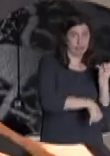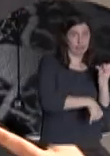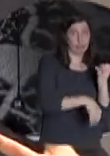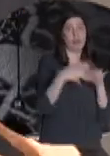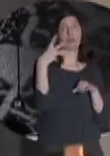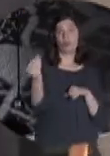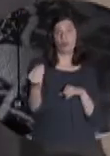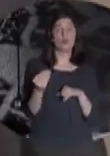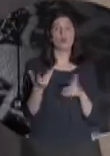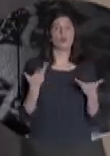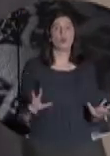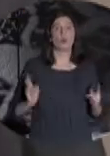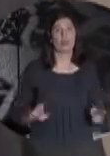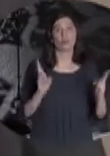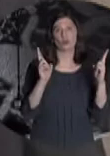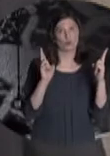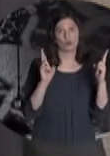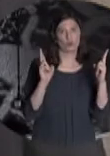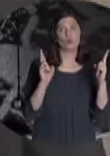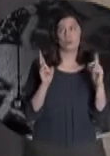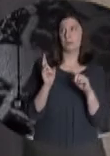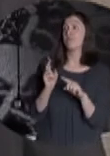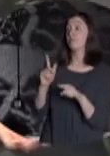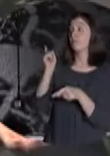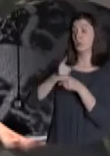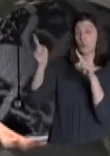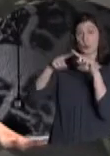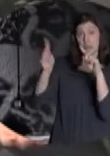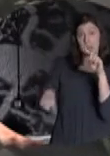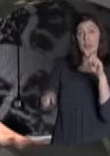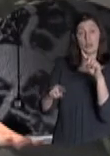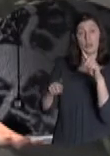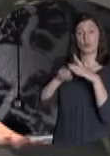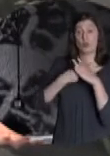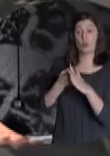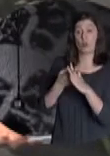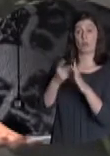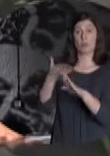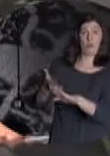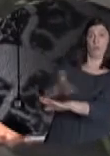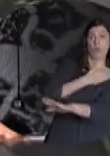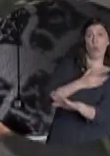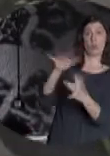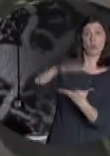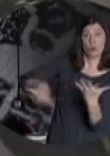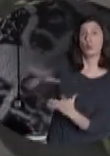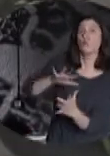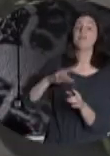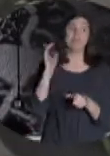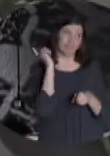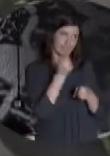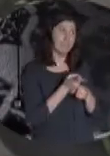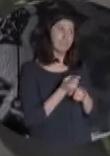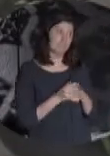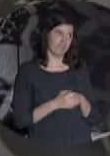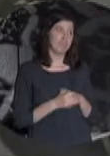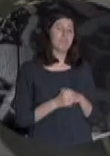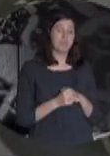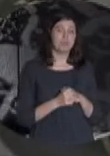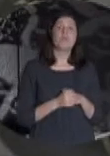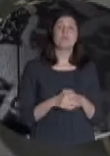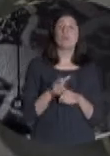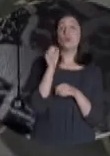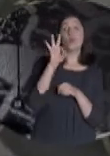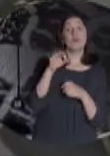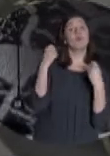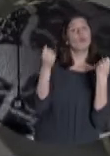worth the risk to rush yourself through something like that. Because that lightning can strike before the storm even starts coming down. Absolutely. Like, we don't know. Yeah. What